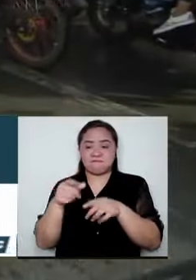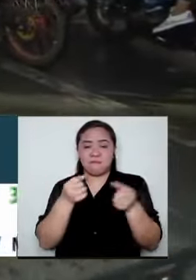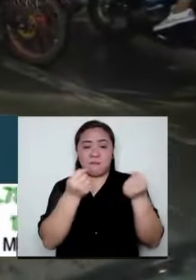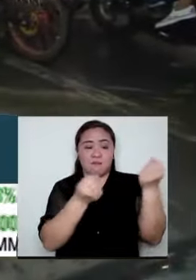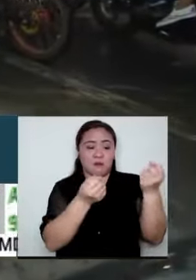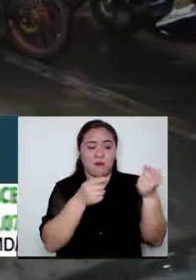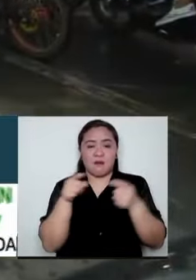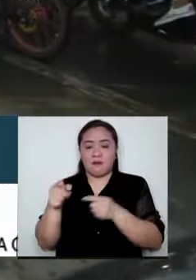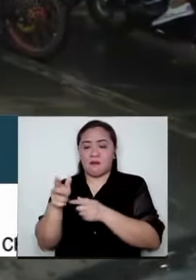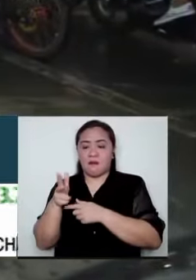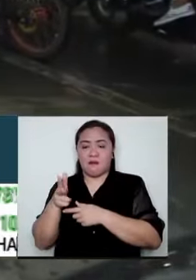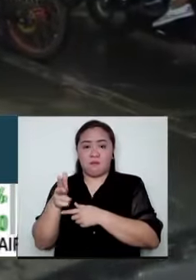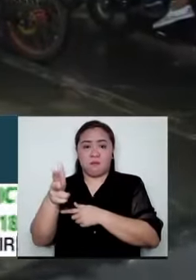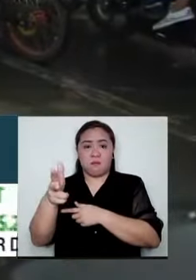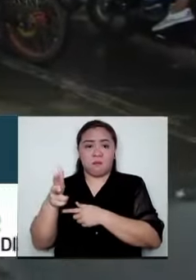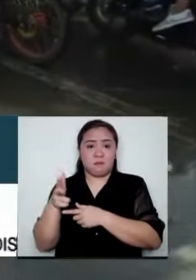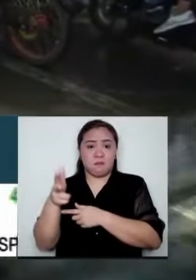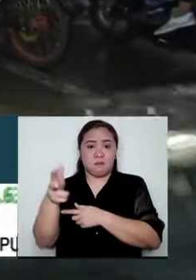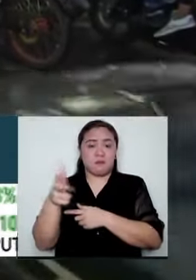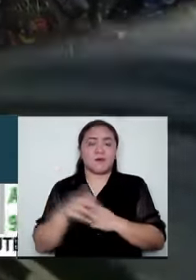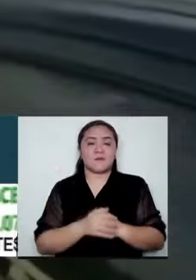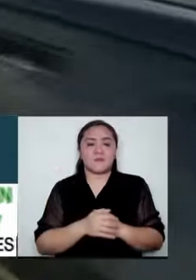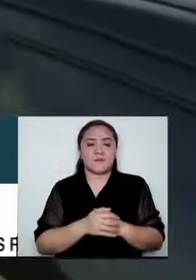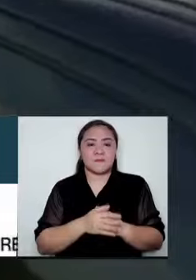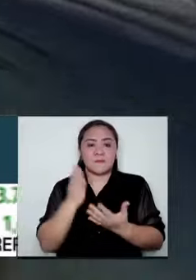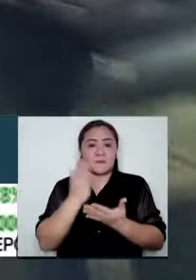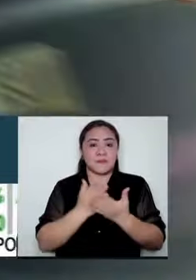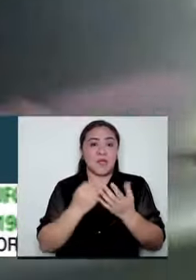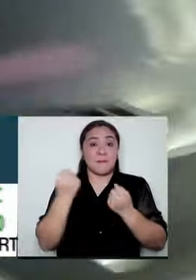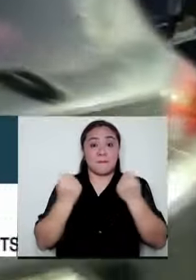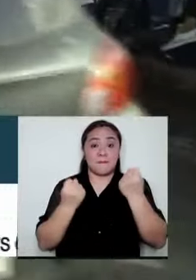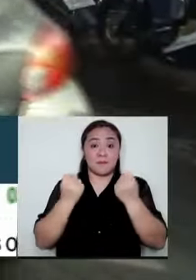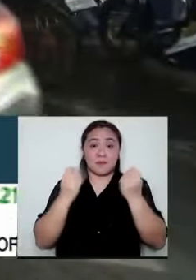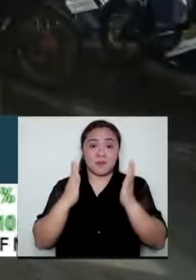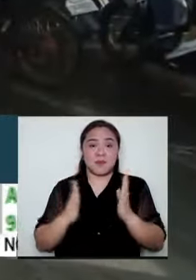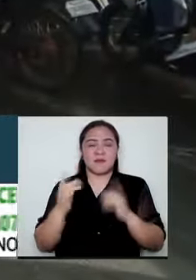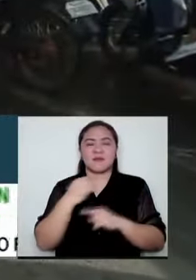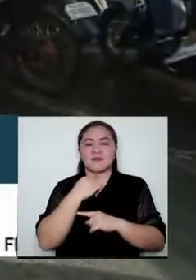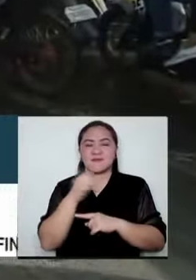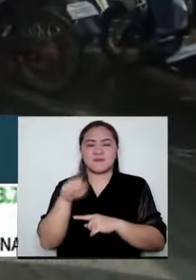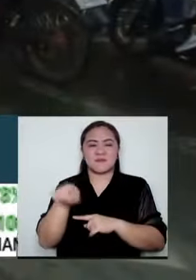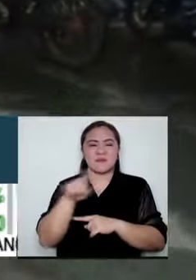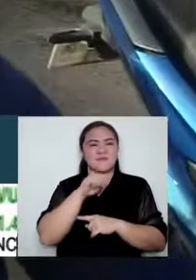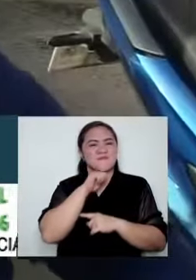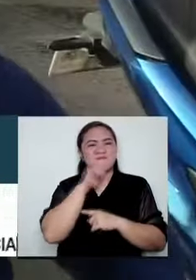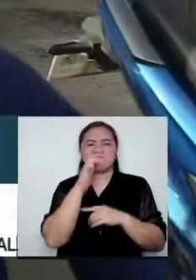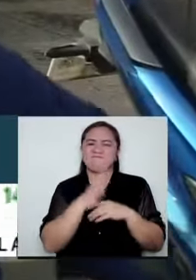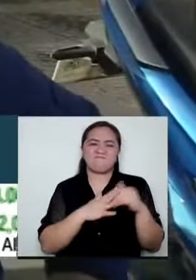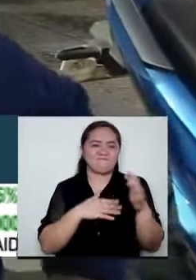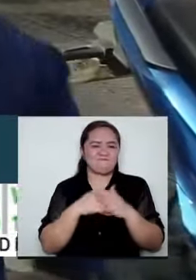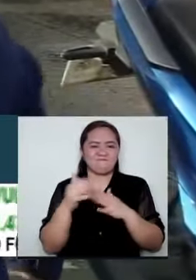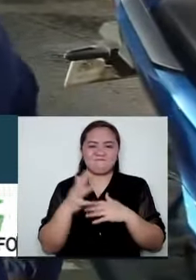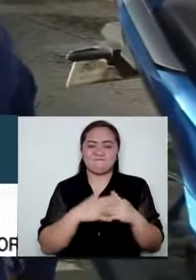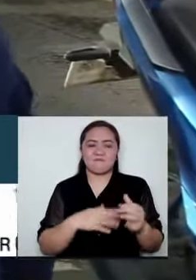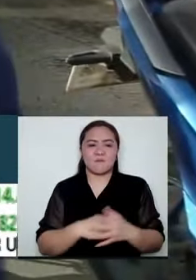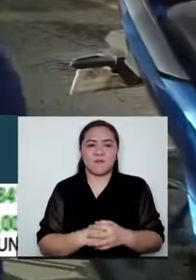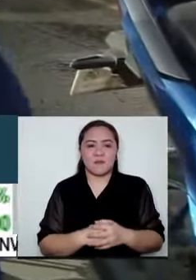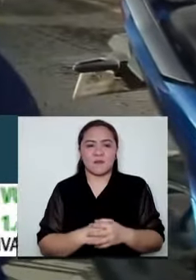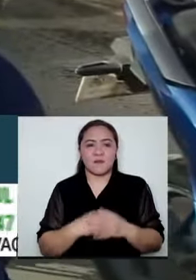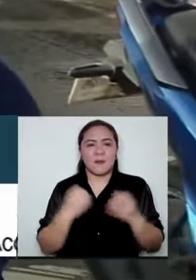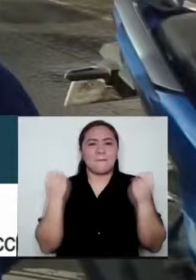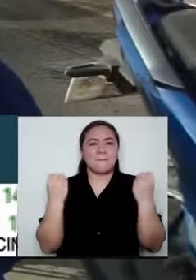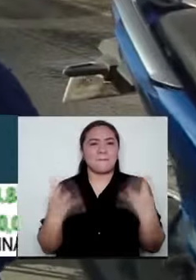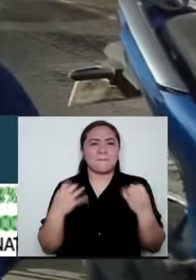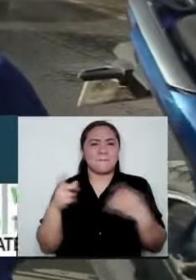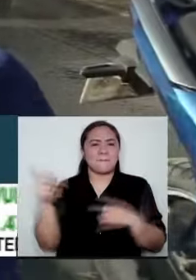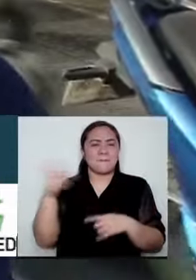for motorcycles. Some motorists are saying this is such an inconvenience for them. Marami po malilate nito panigurado